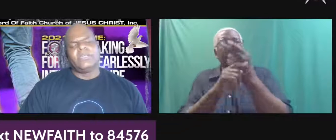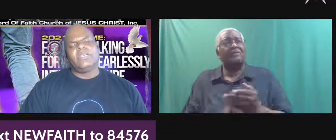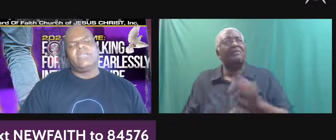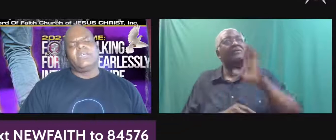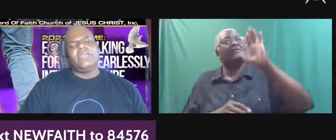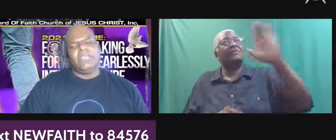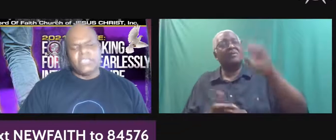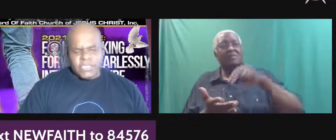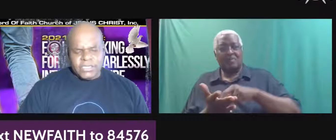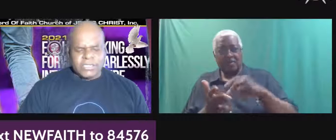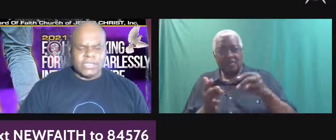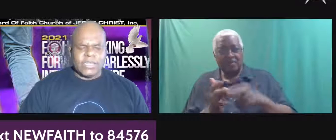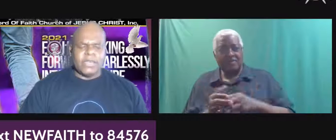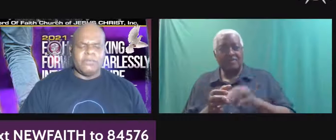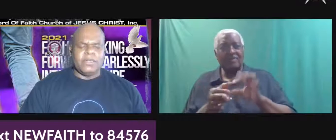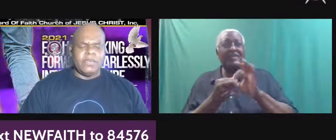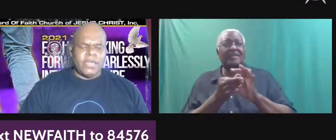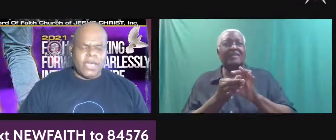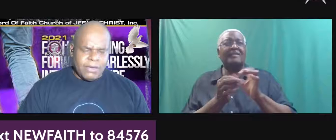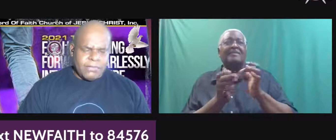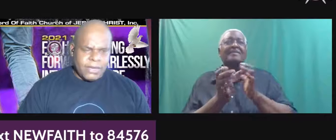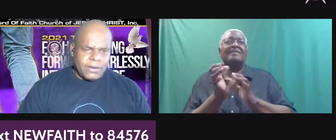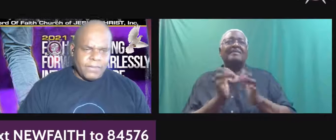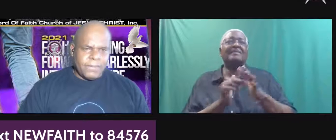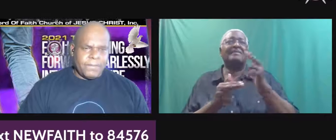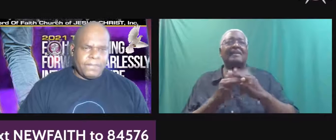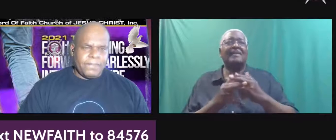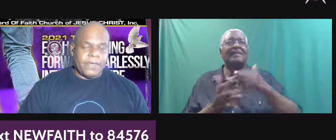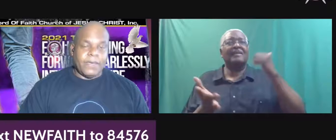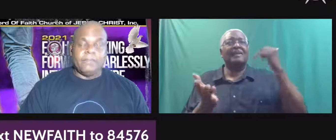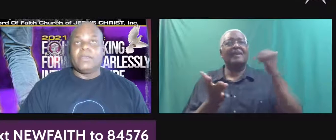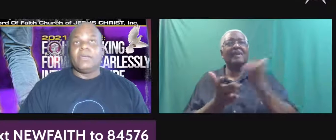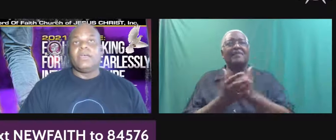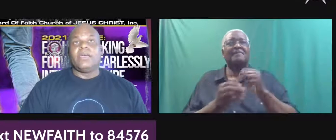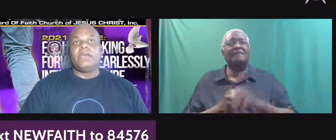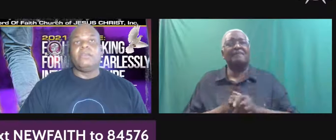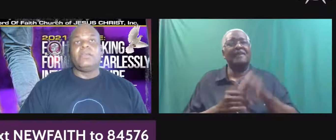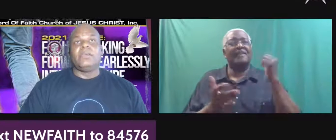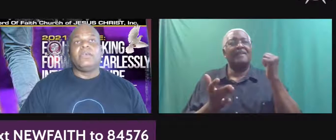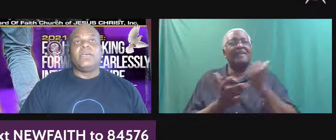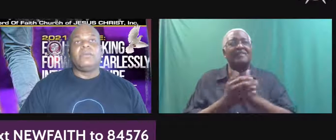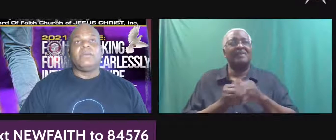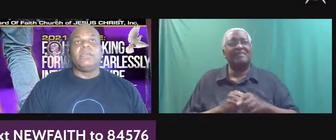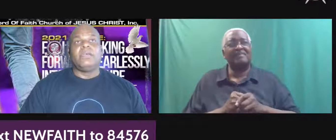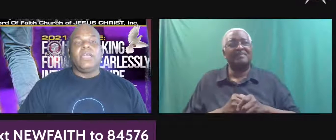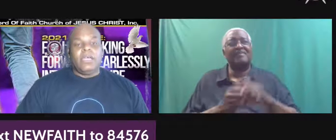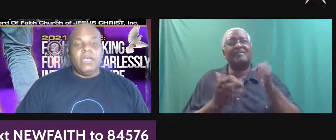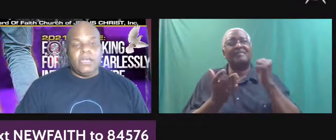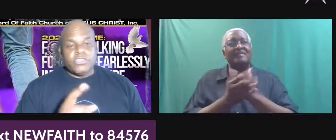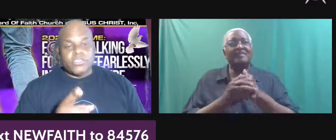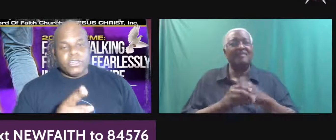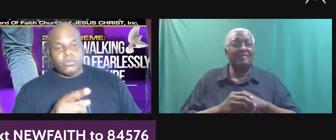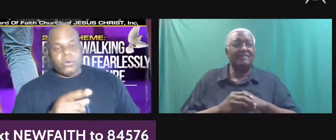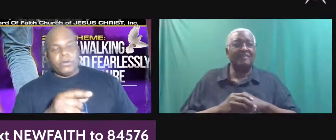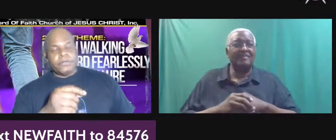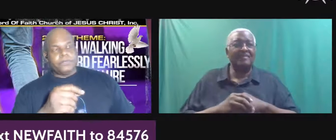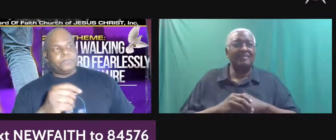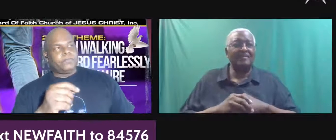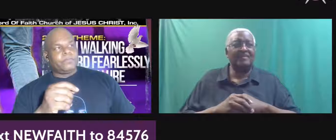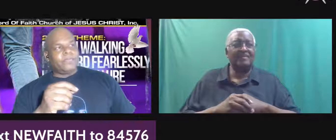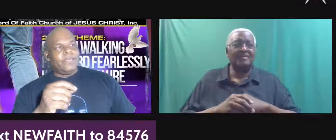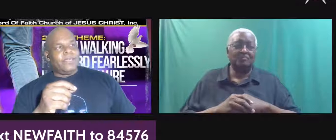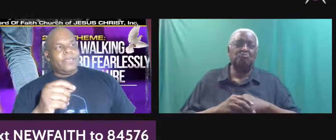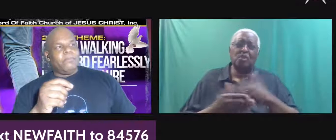purpose. In Jesus' name, amen. Amen. Amen. Amen. Here's your good